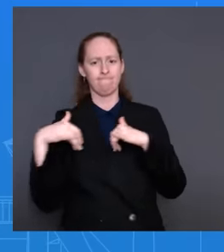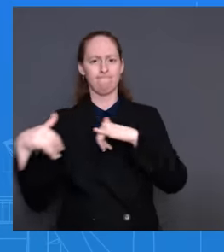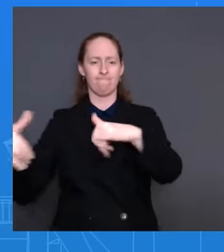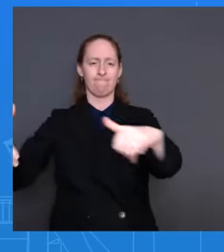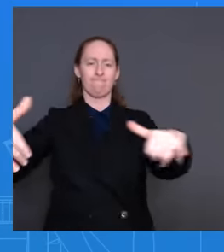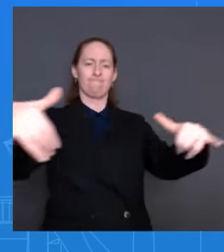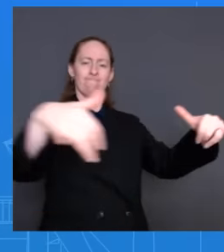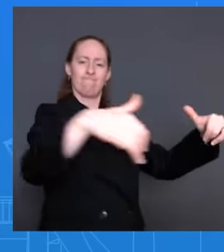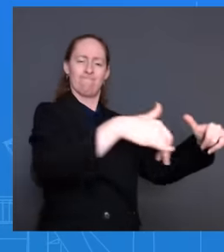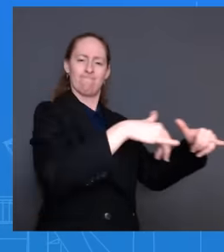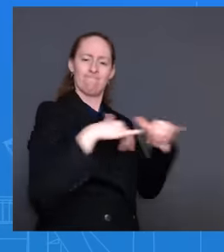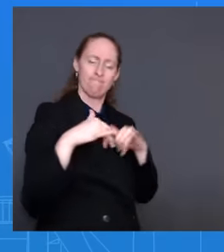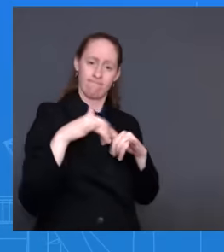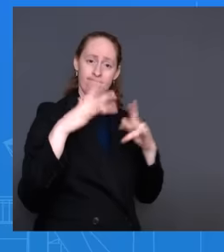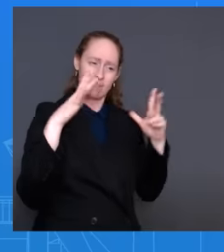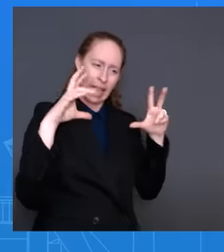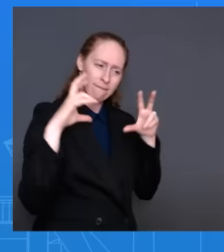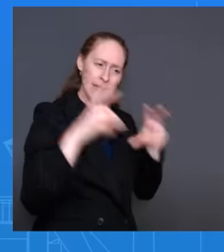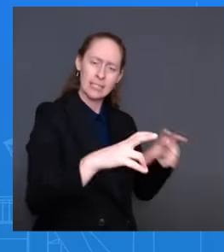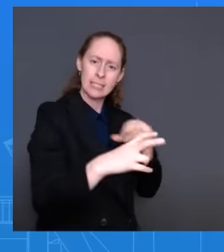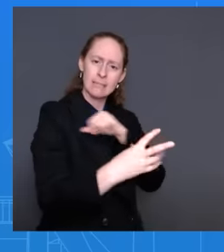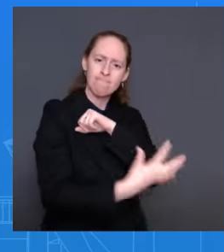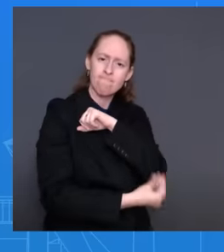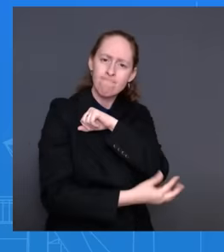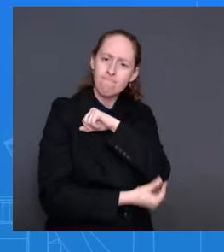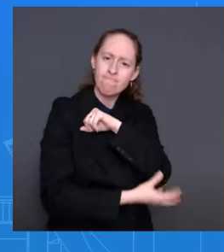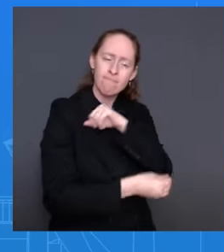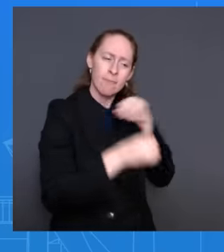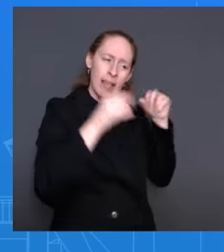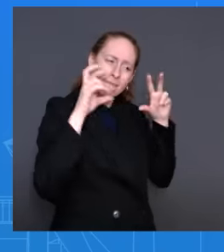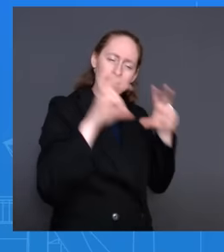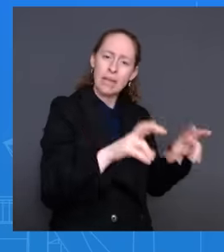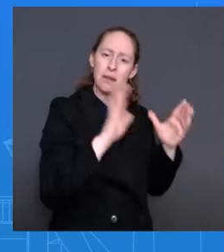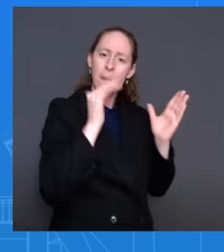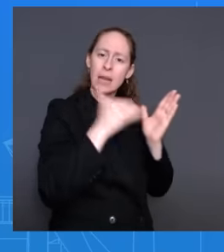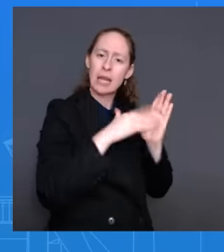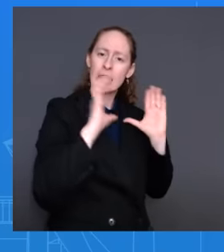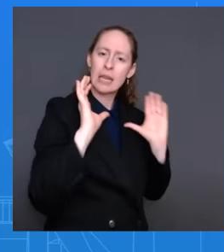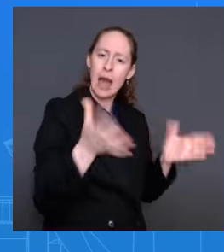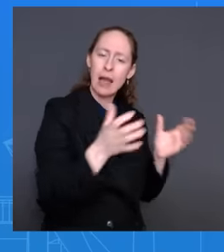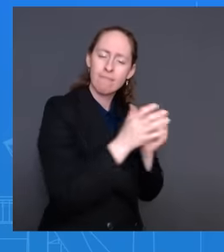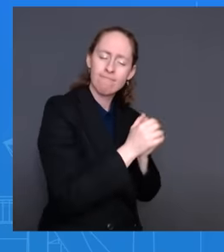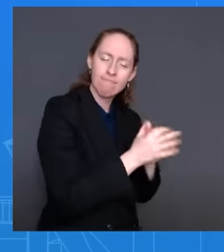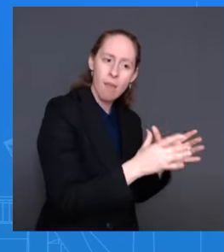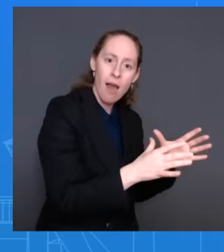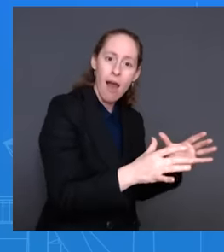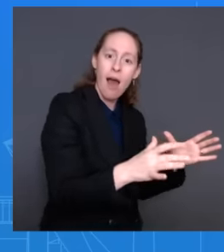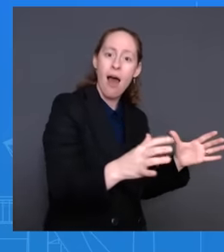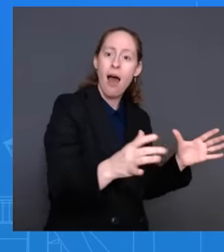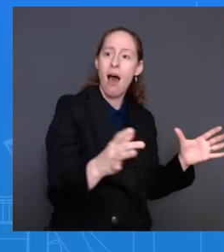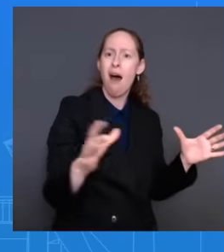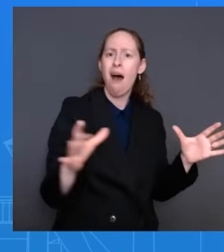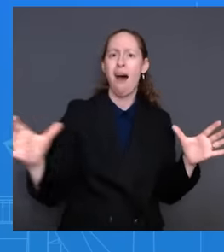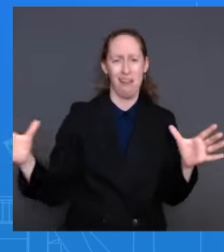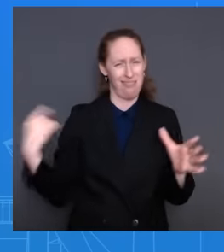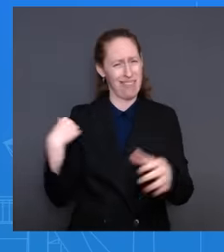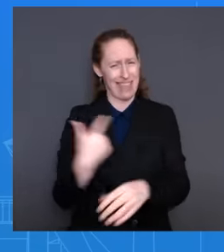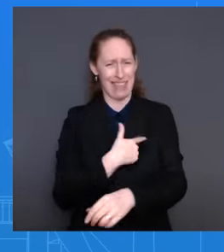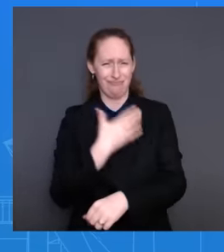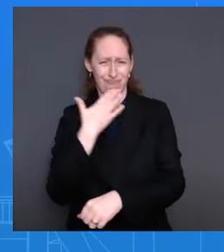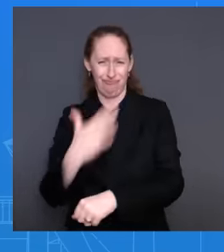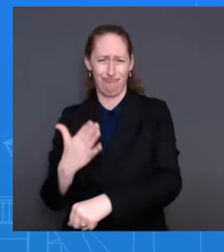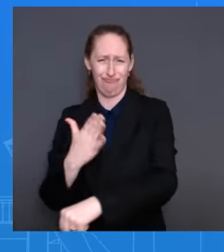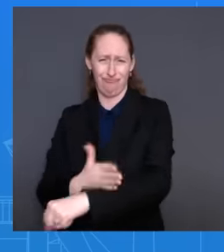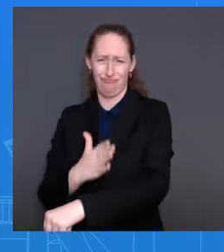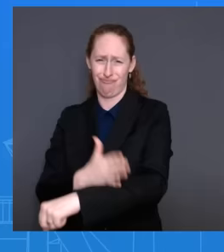more opportunities. We've made historic progress in that direction. We have made historic progress in that direction because of some of the hard and